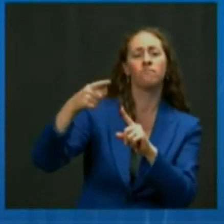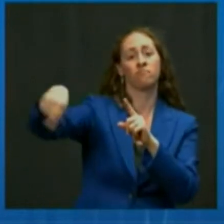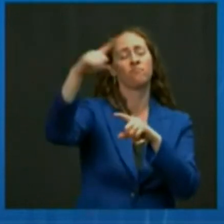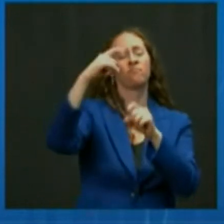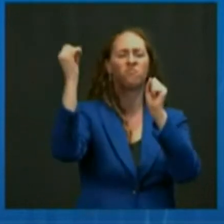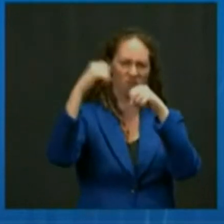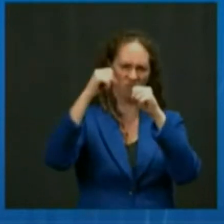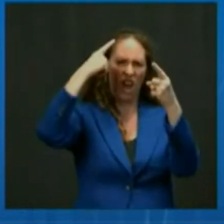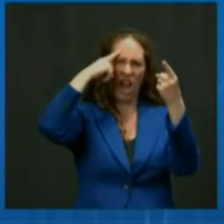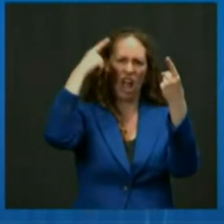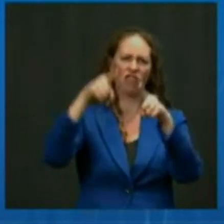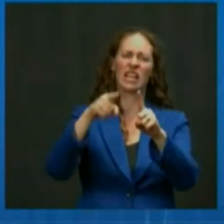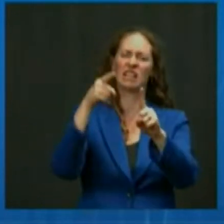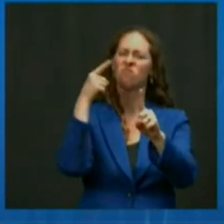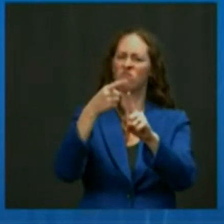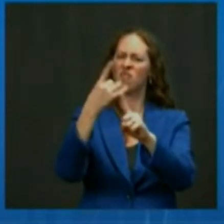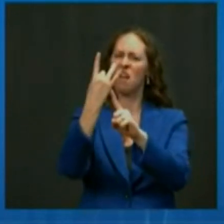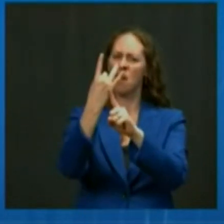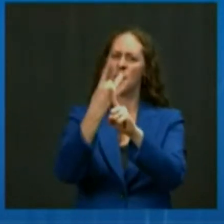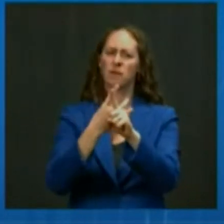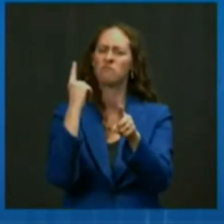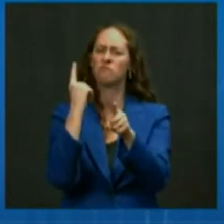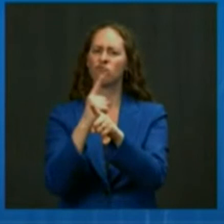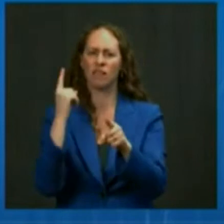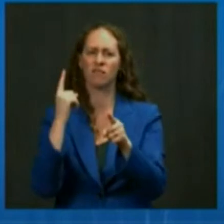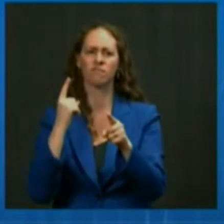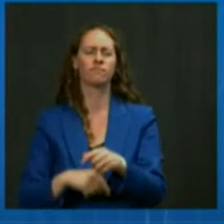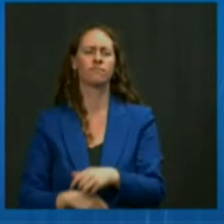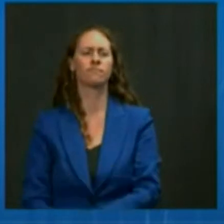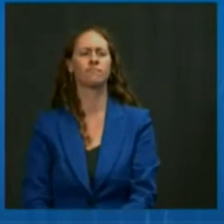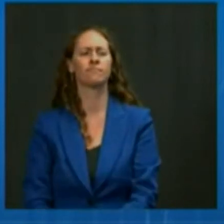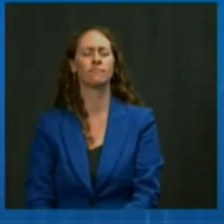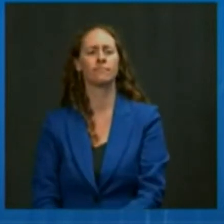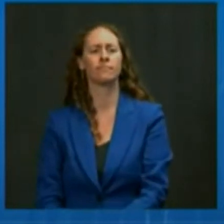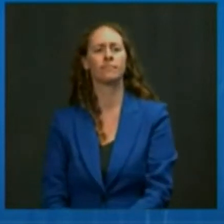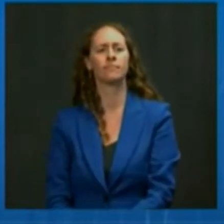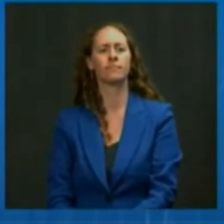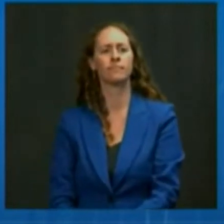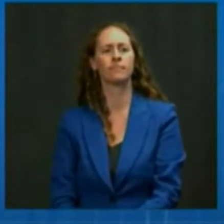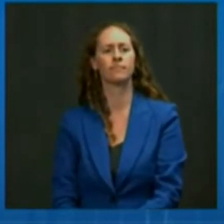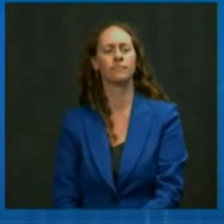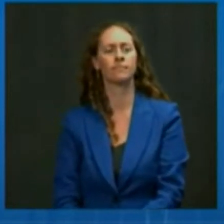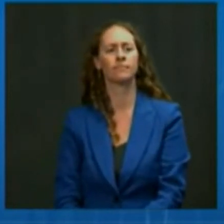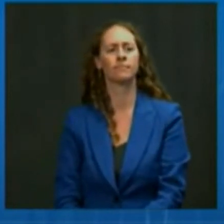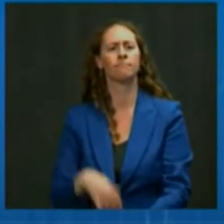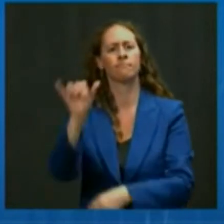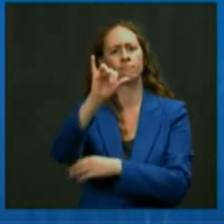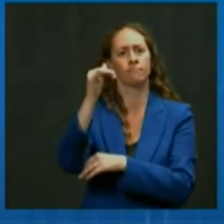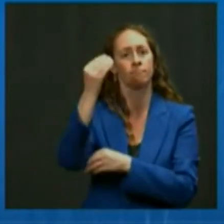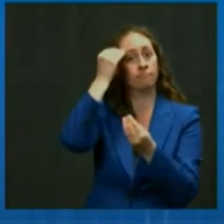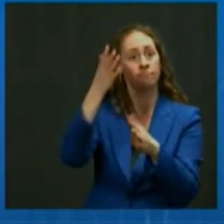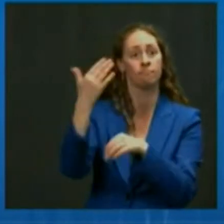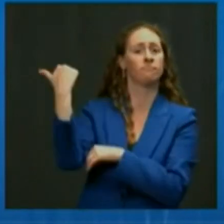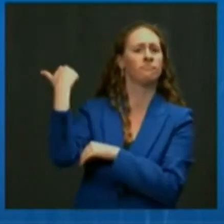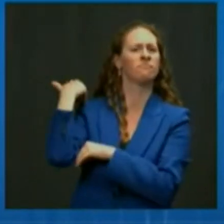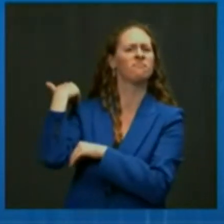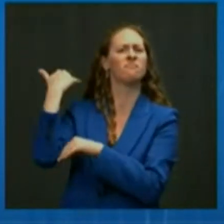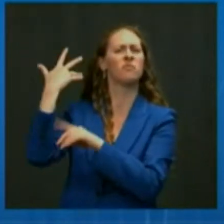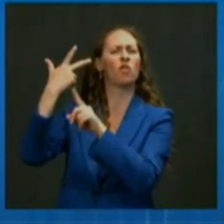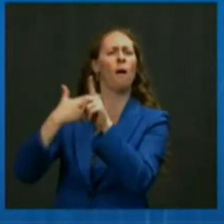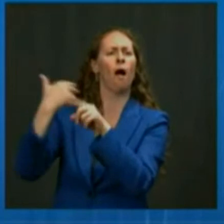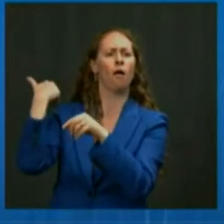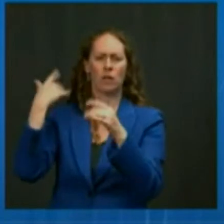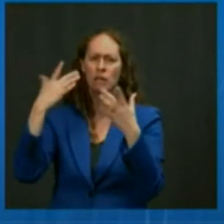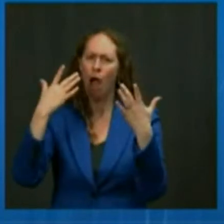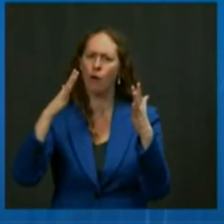Ouija. We have said over the last several months that we are looking at the data closely, and when we see a signal, that we will